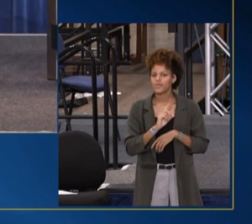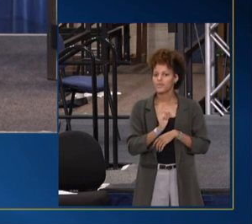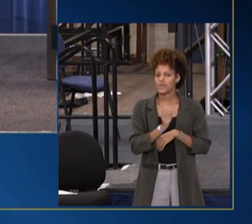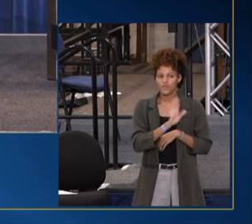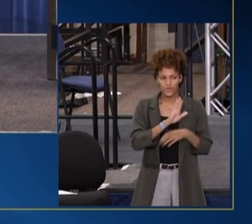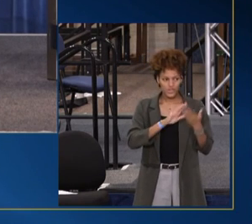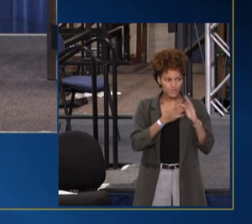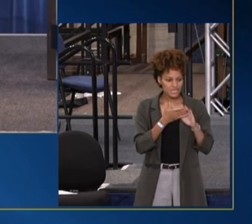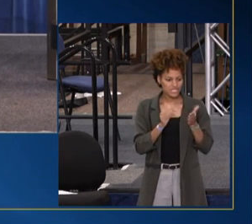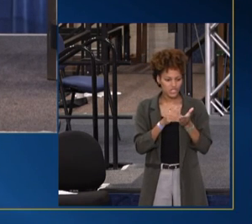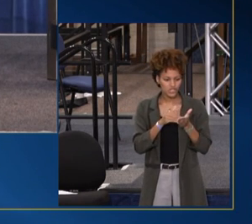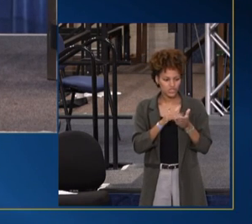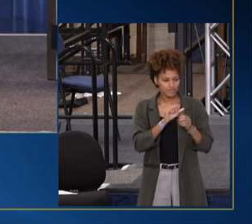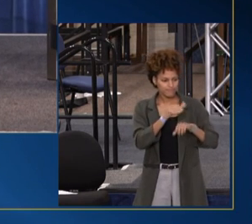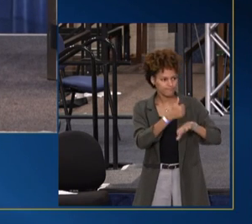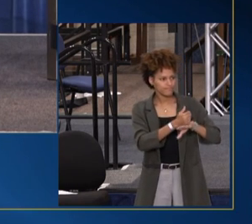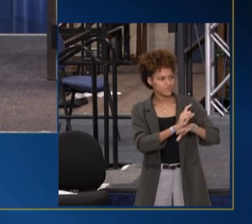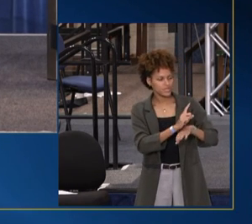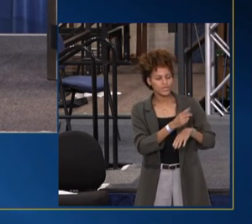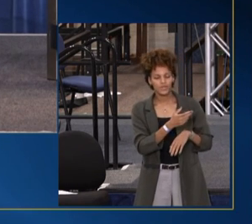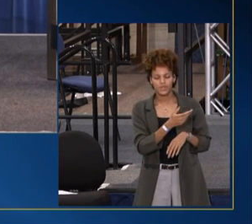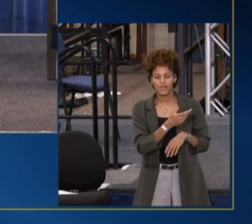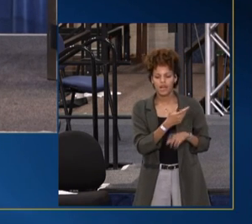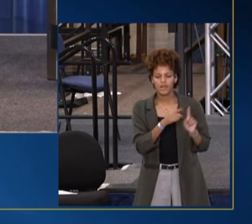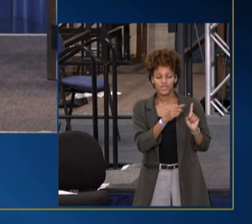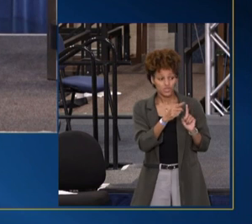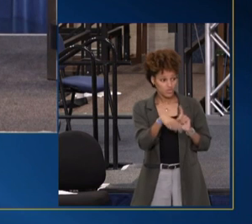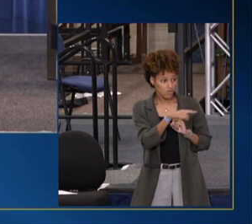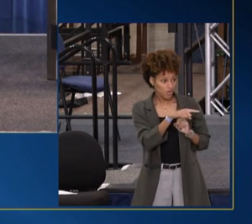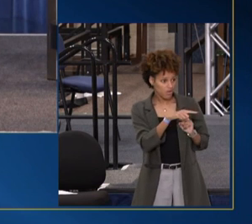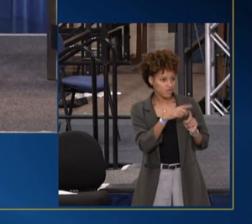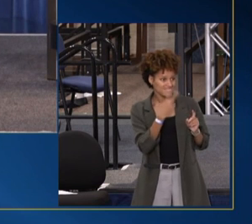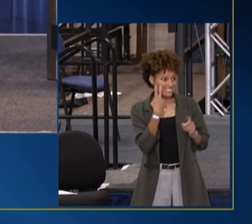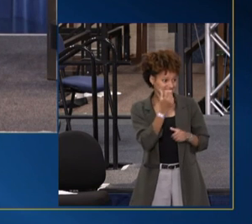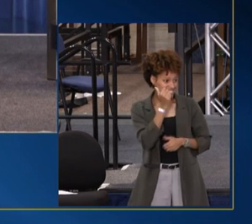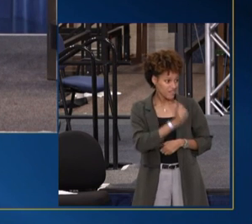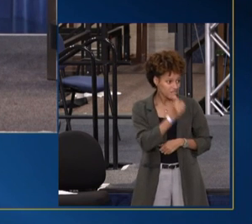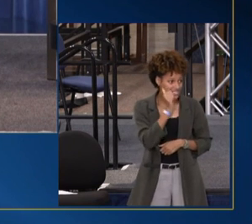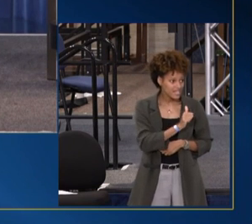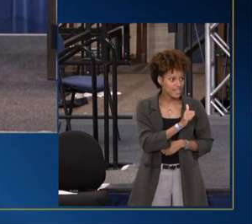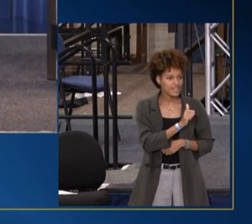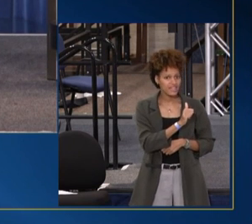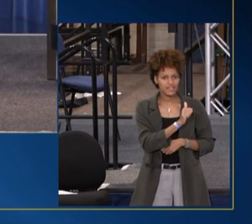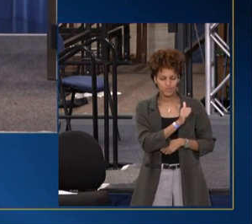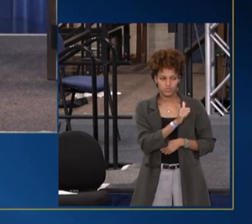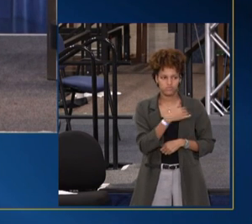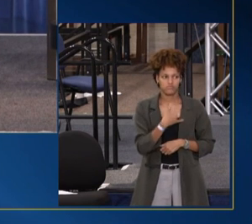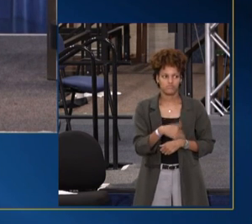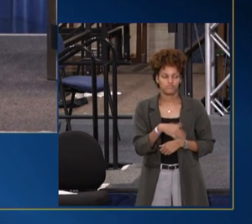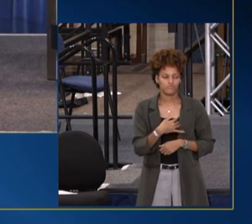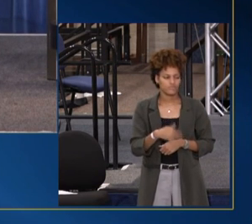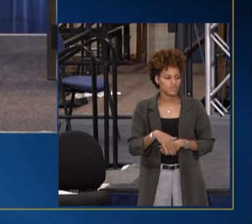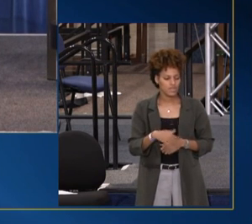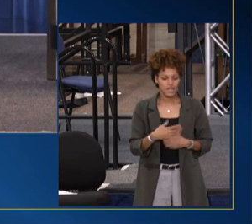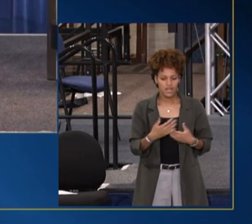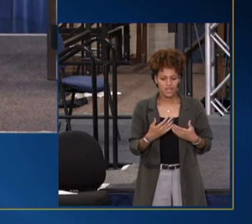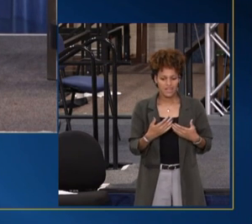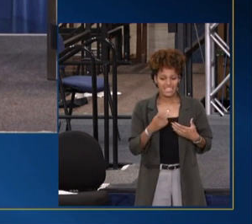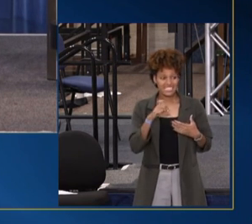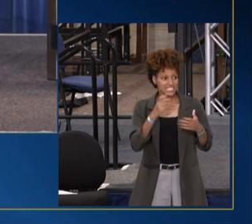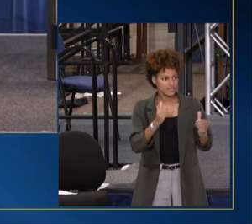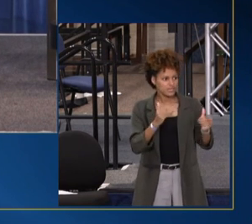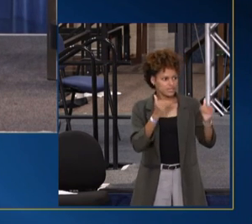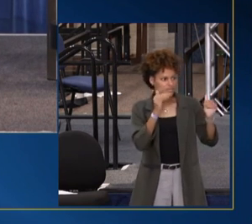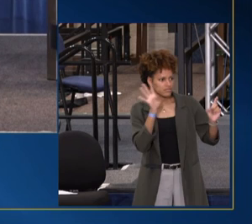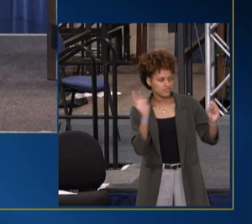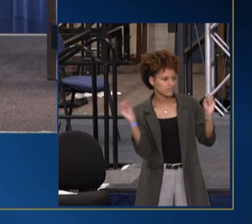Where your community centers are based, that what you're seeing every single day, you know, it needs to be elevated, that